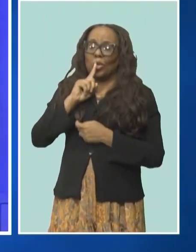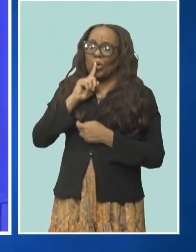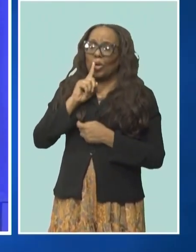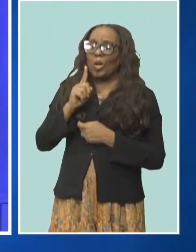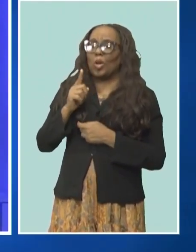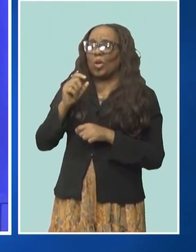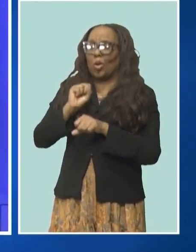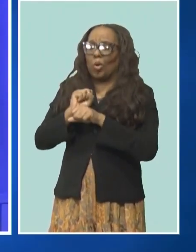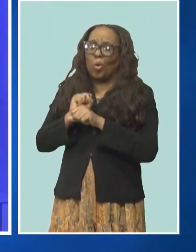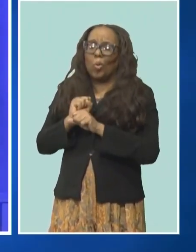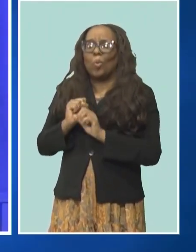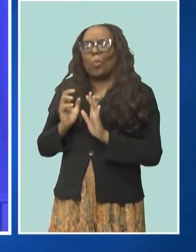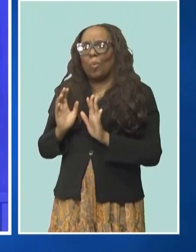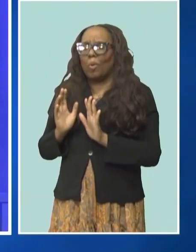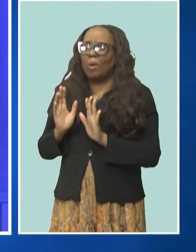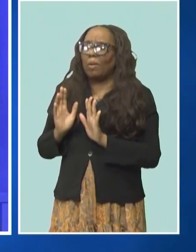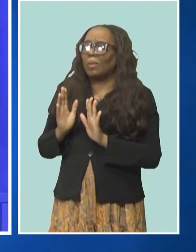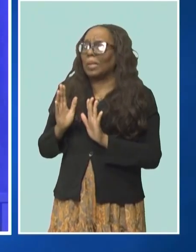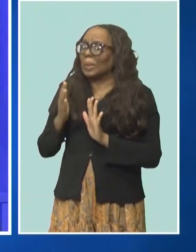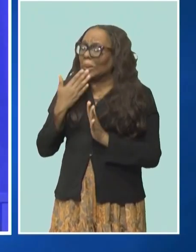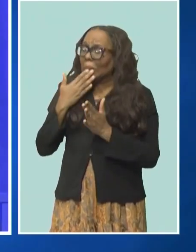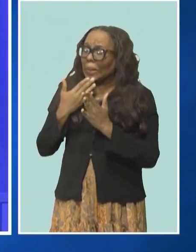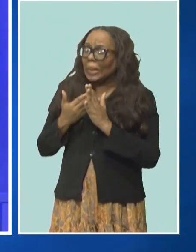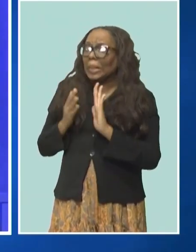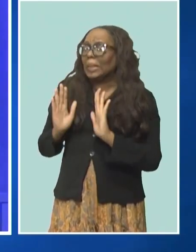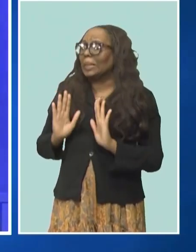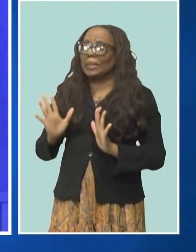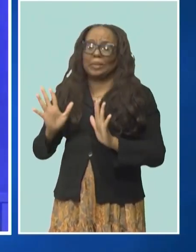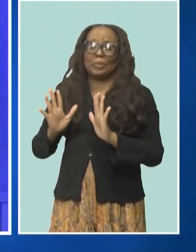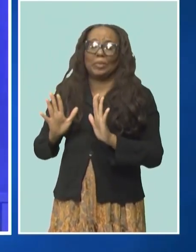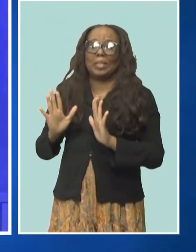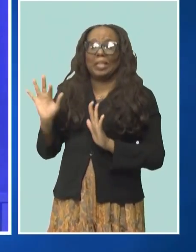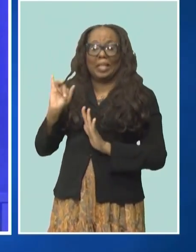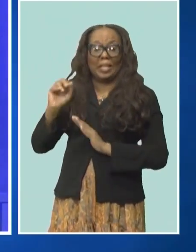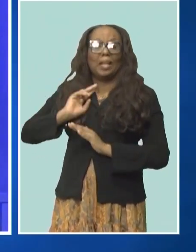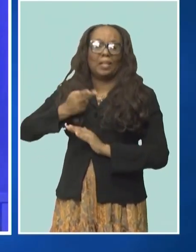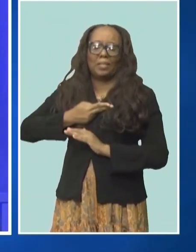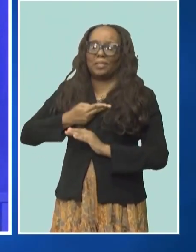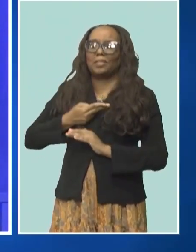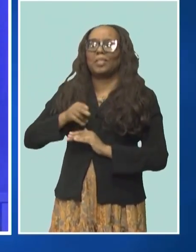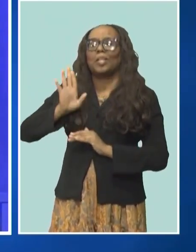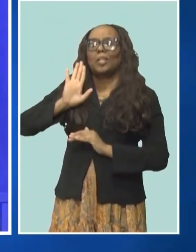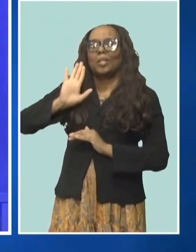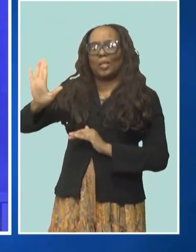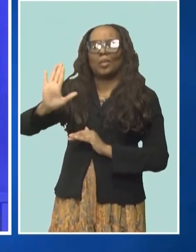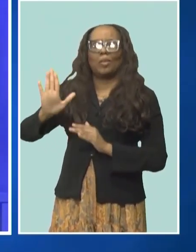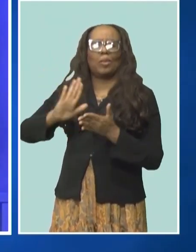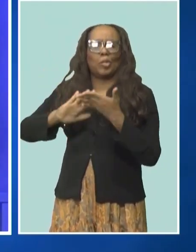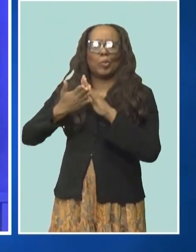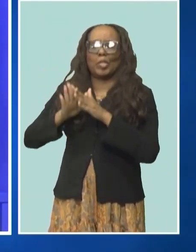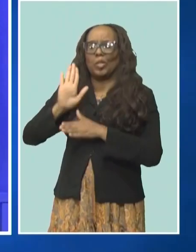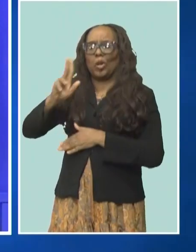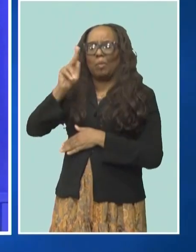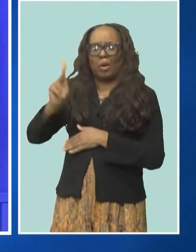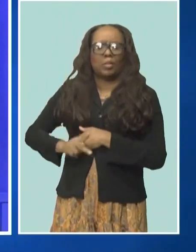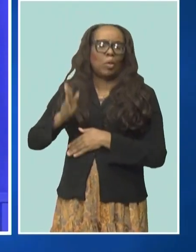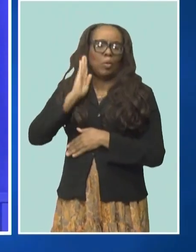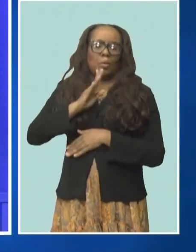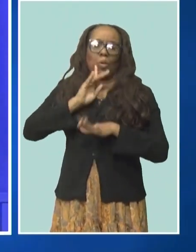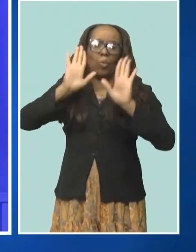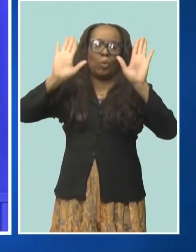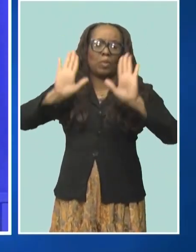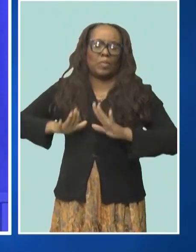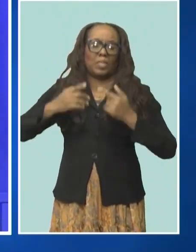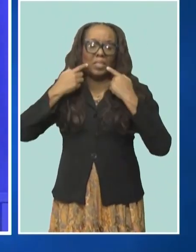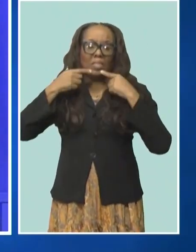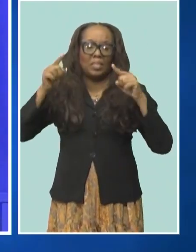St. John's Community Month is going to be a great success. This was a team that was in many